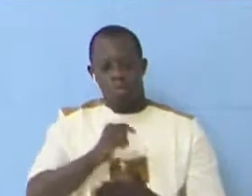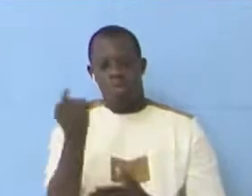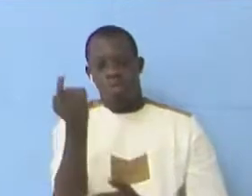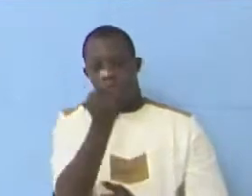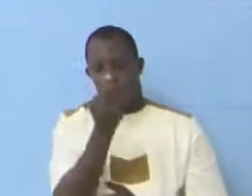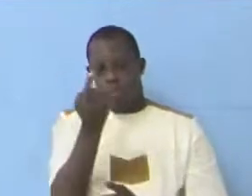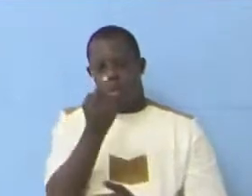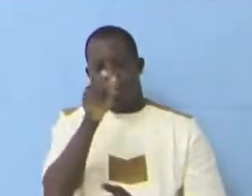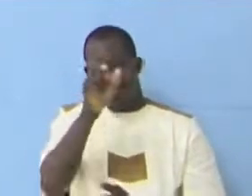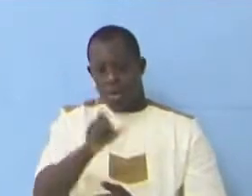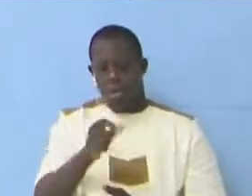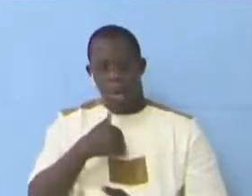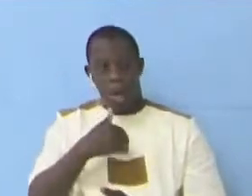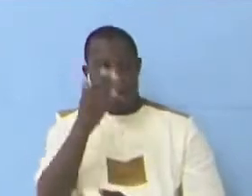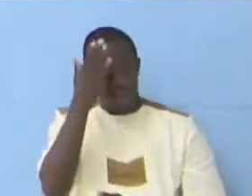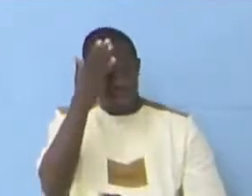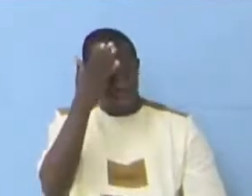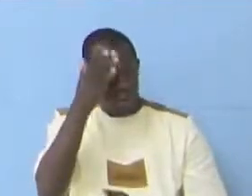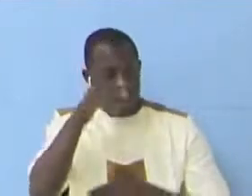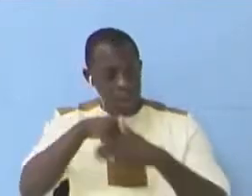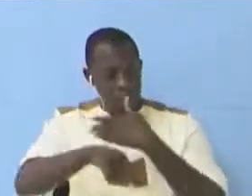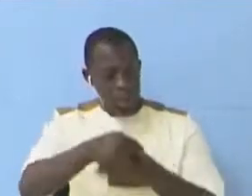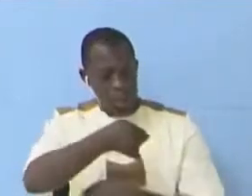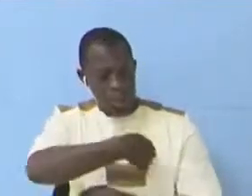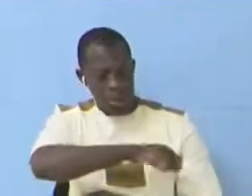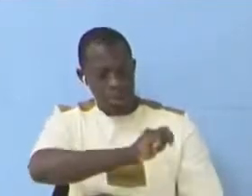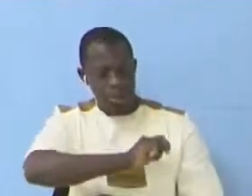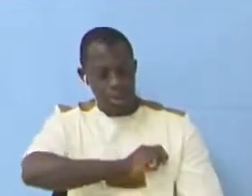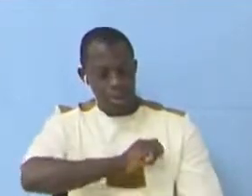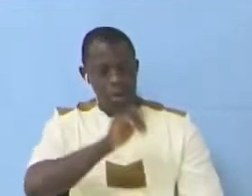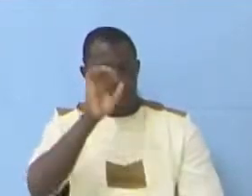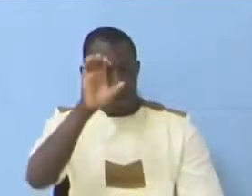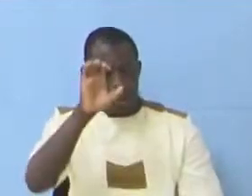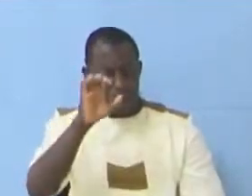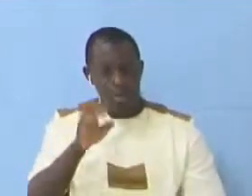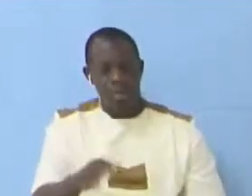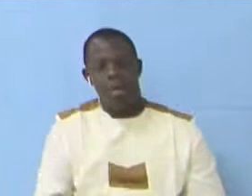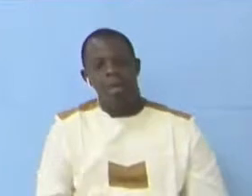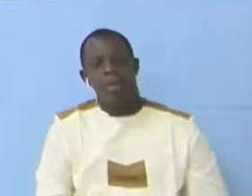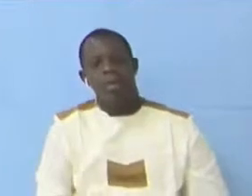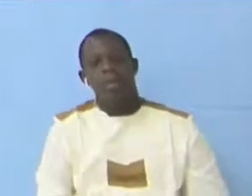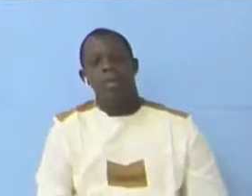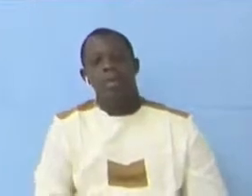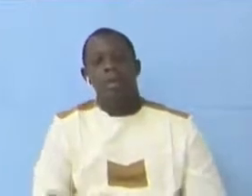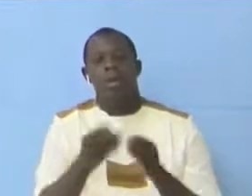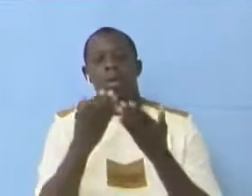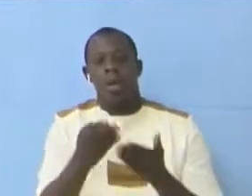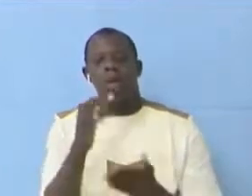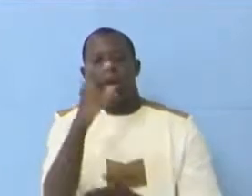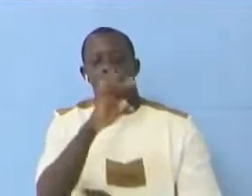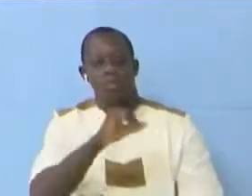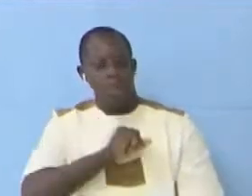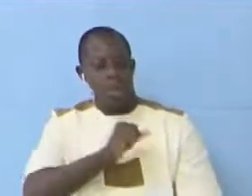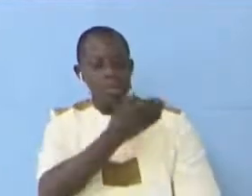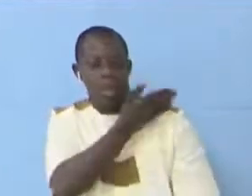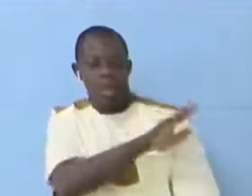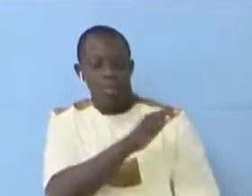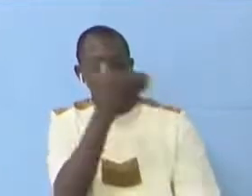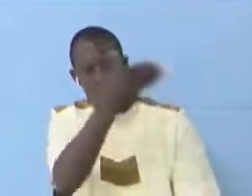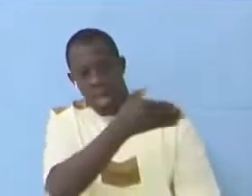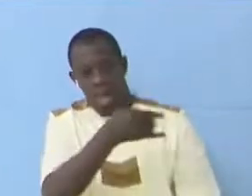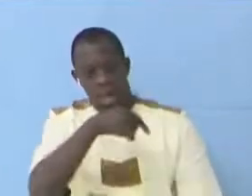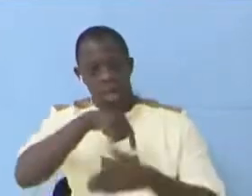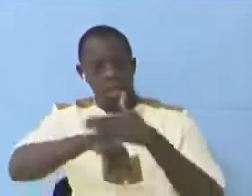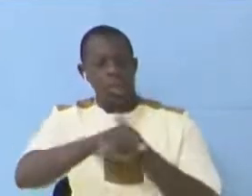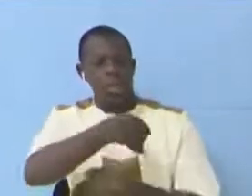that I know in Spain, ndegam nag moom rek moo nekkoon koo xam ne nii xam naa ko ca réewi Spain. leaving me there would be very boring. pour